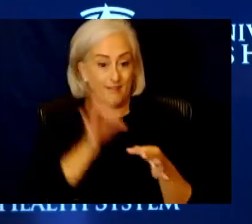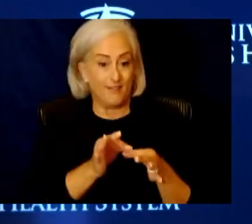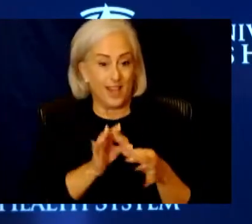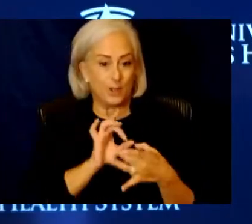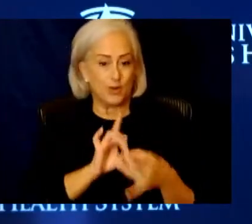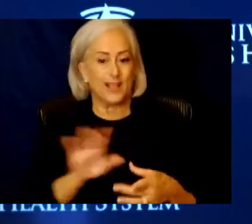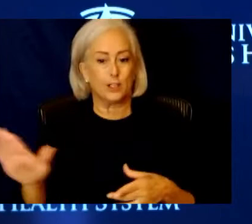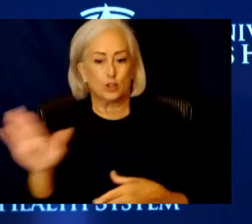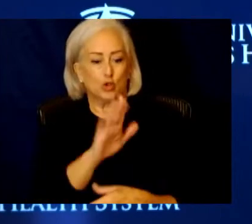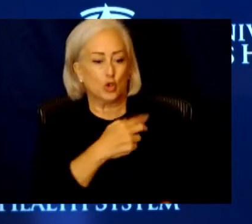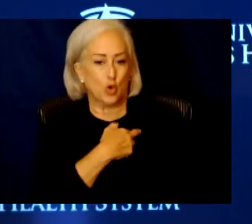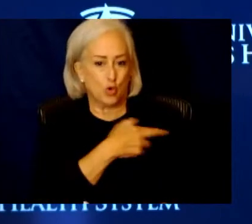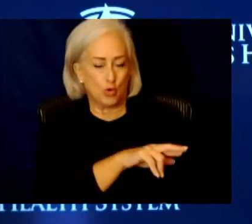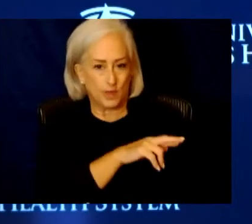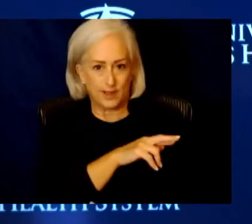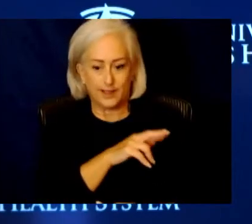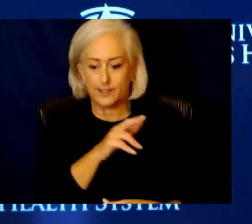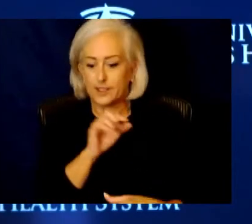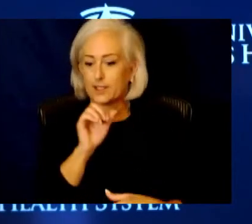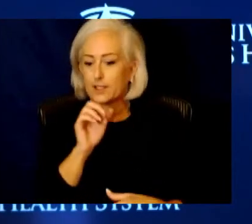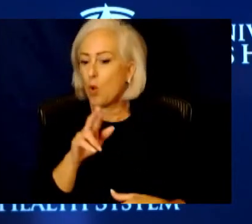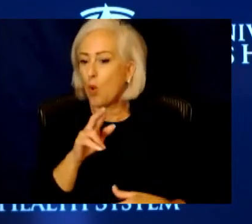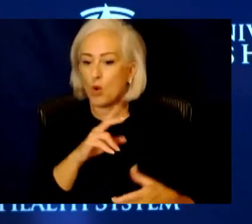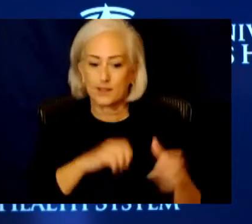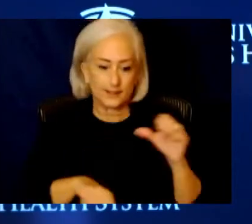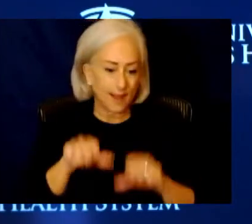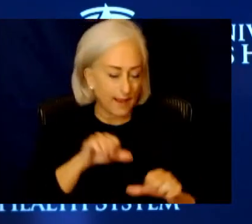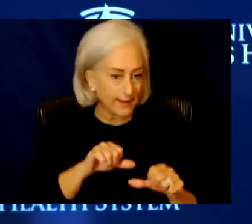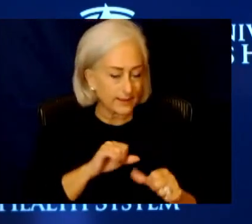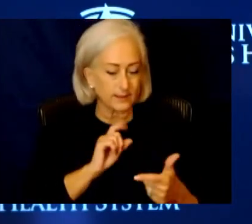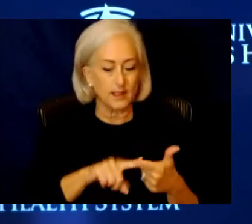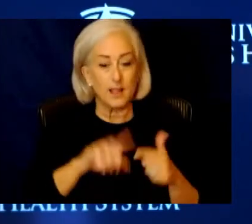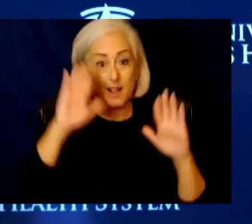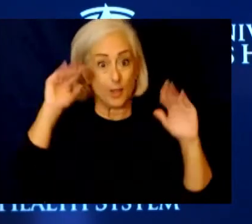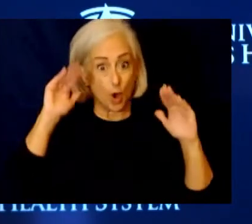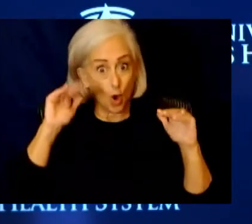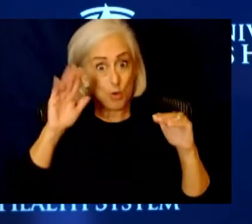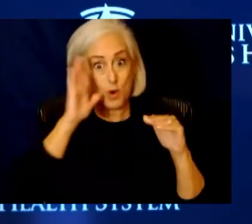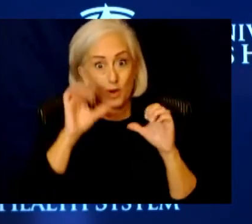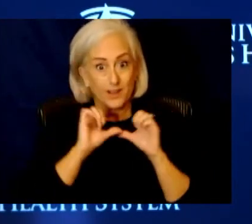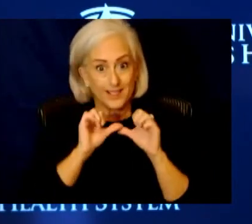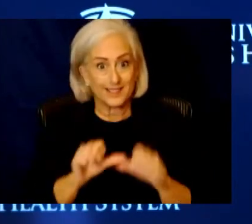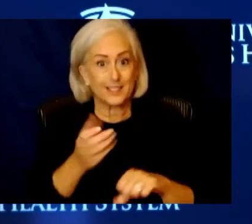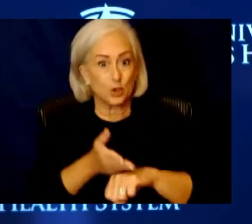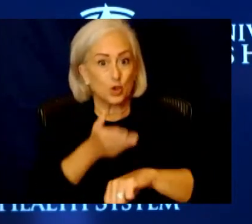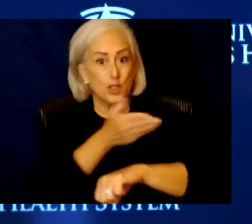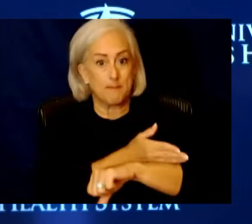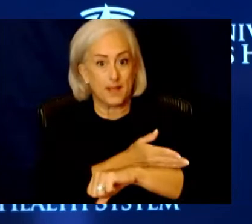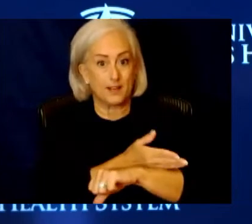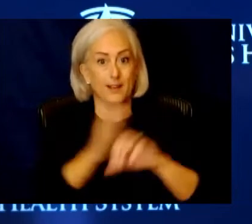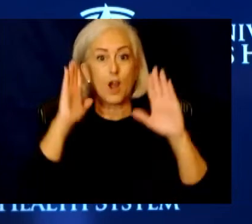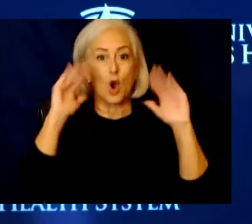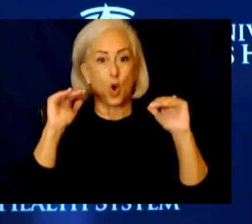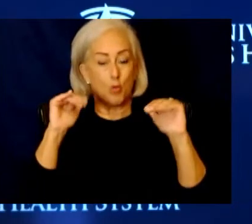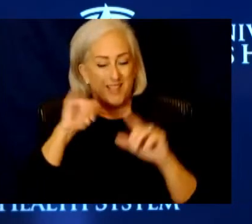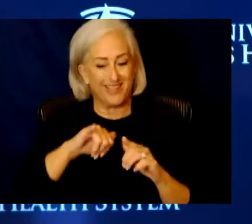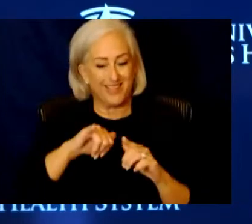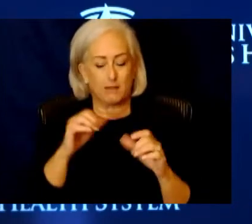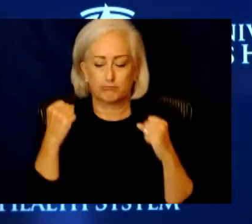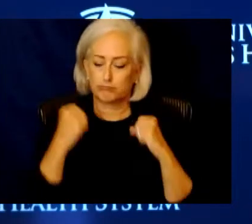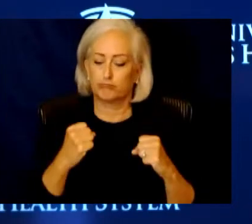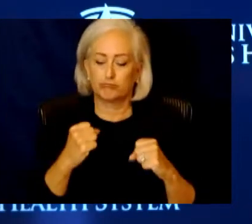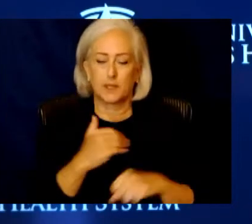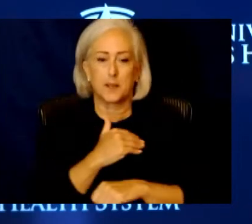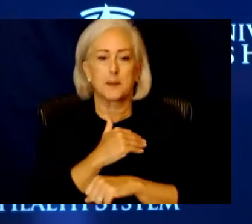or in science or all of the above, hope that you're going to continue to get better because we know hope is a powerful medicine, and then science, which helps deliver